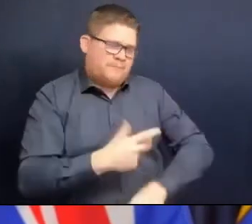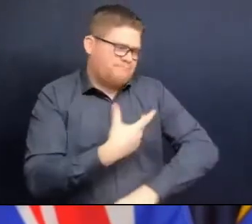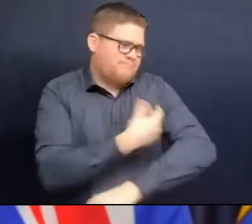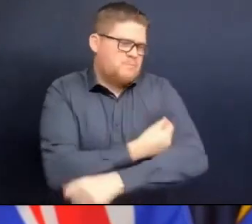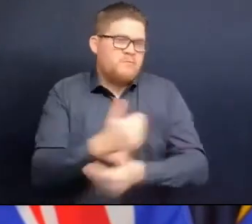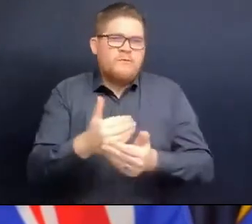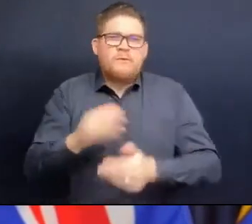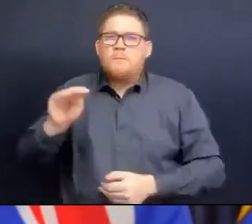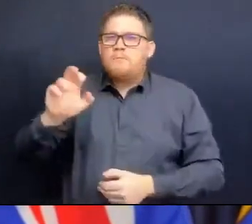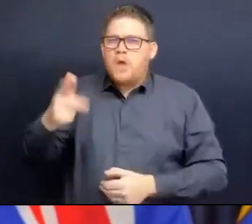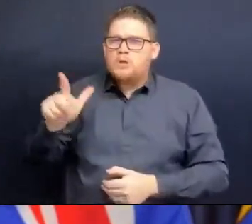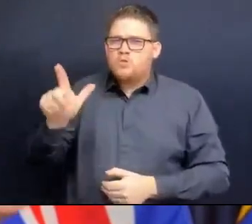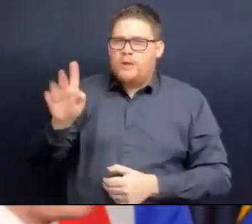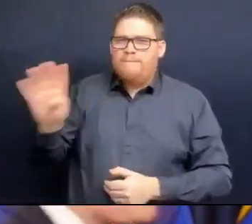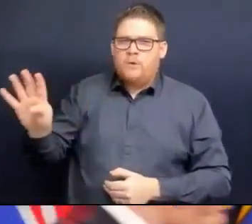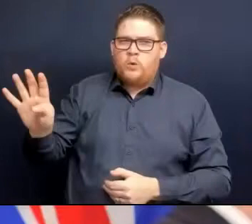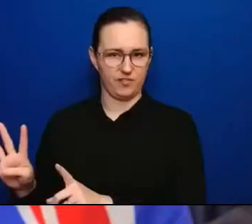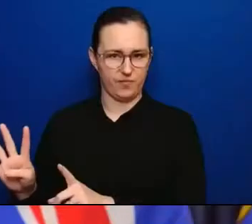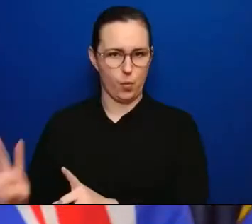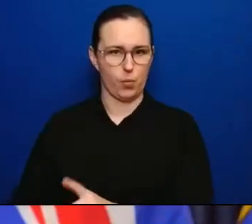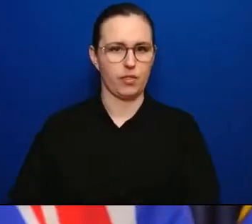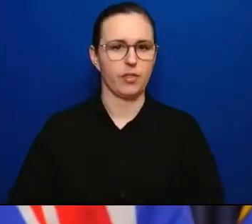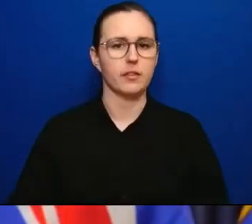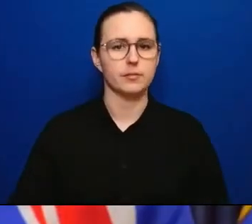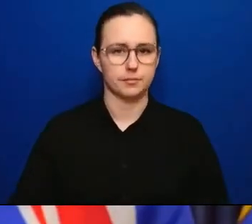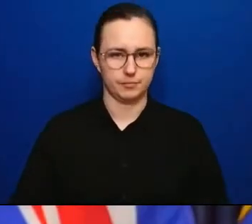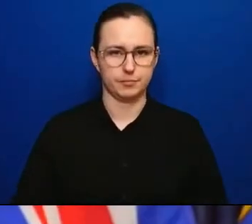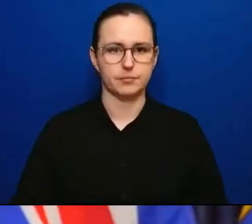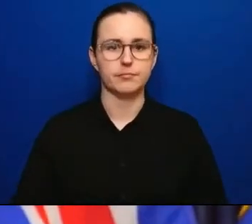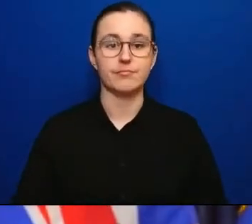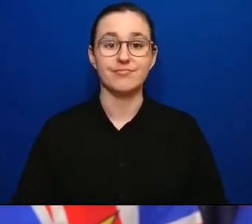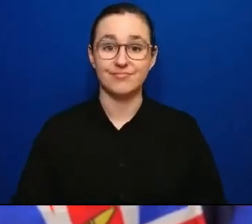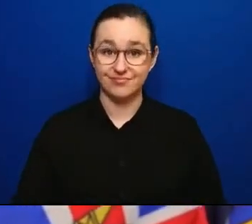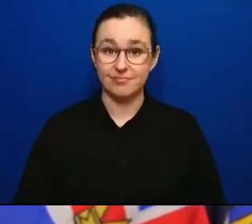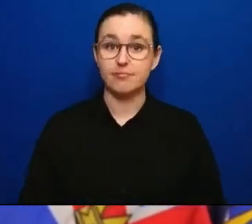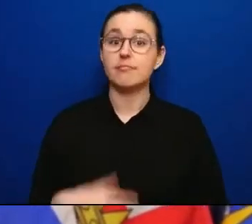professionals, is in the information bulletin. Richard, do you have a follow-up?